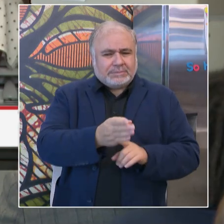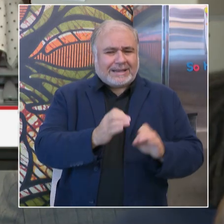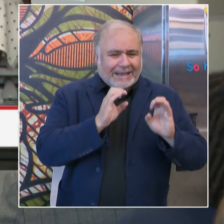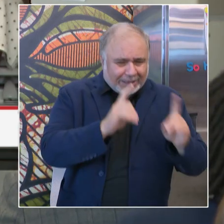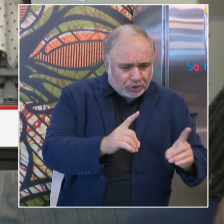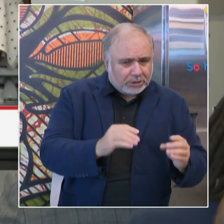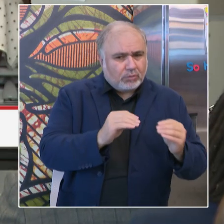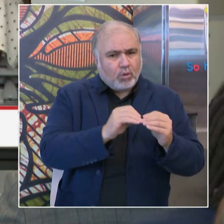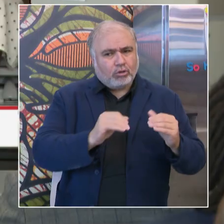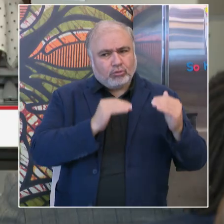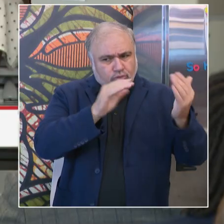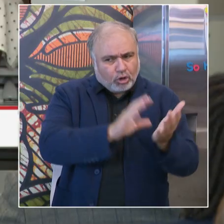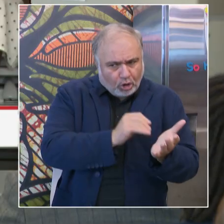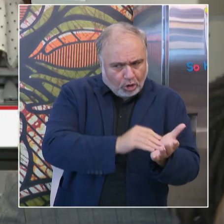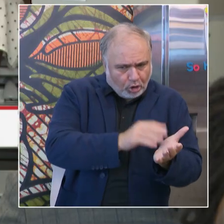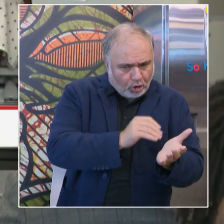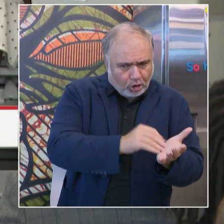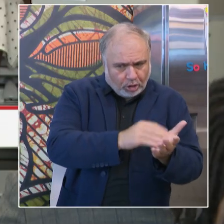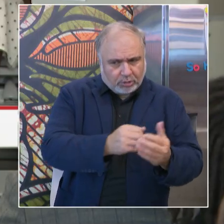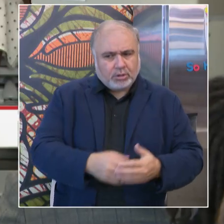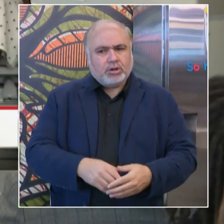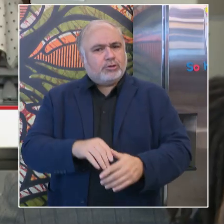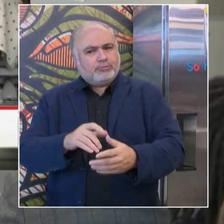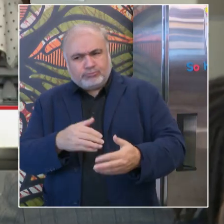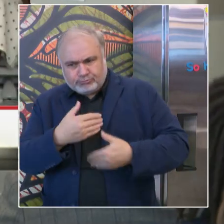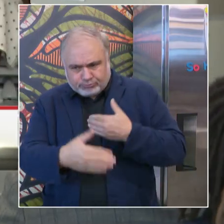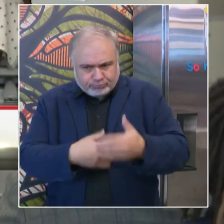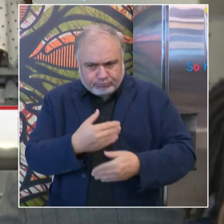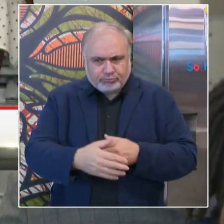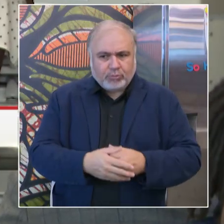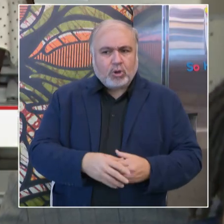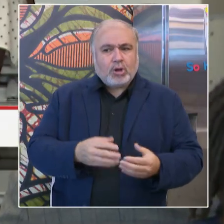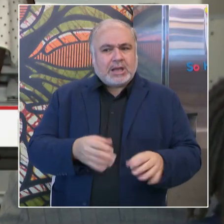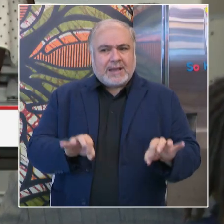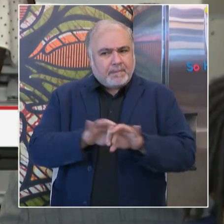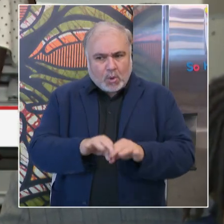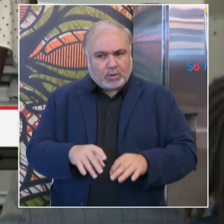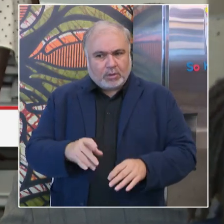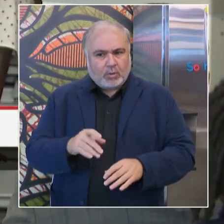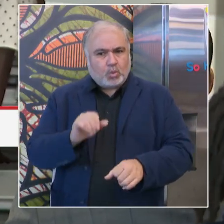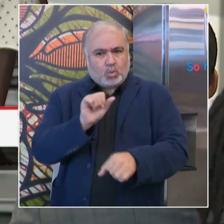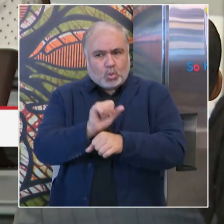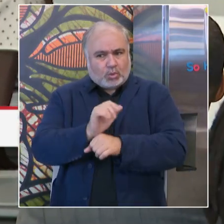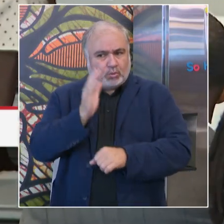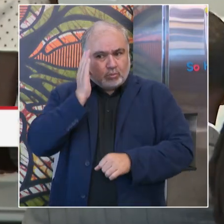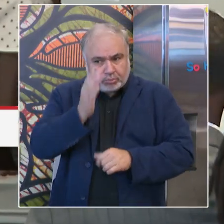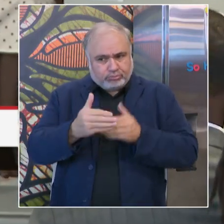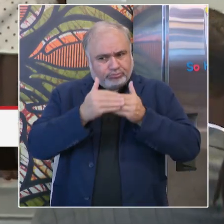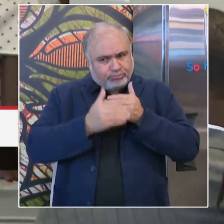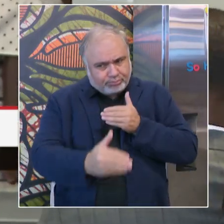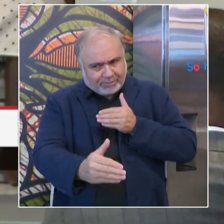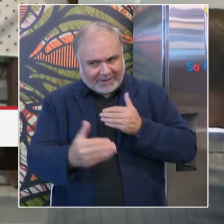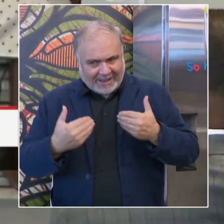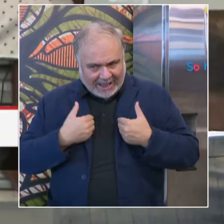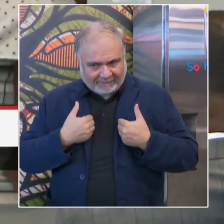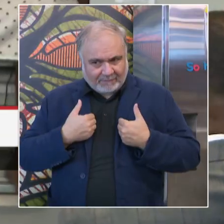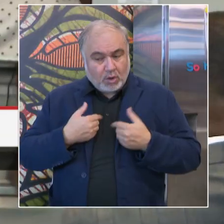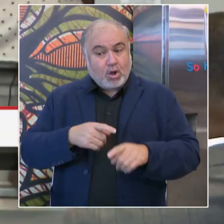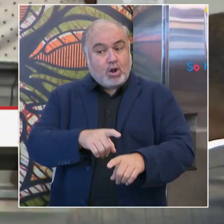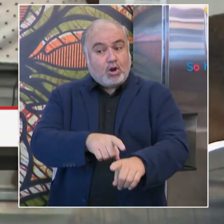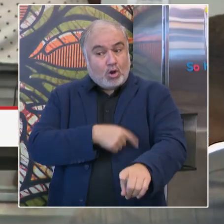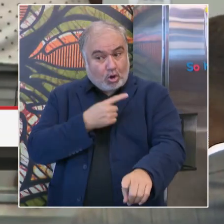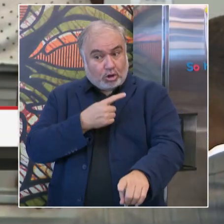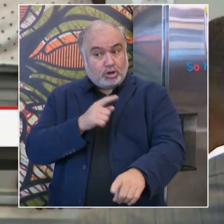the valuable, meaningful employment that they're going to have and that long-term commitment to health for the community. One of